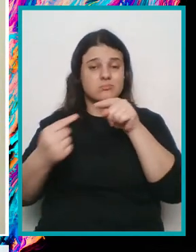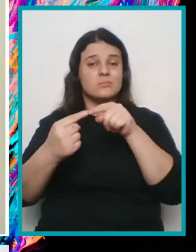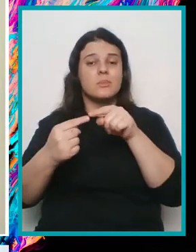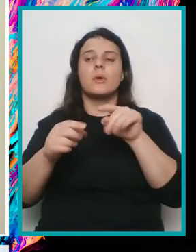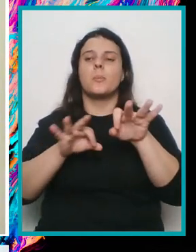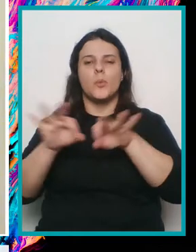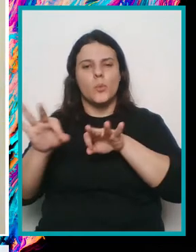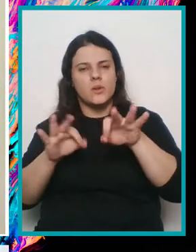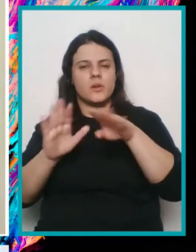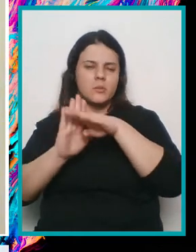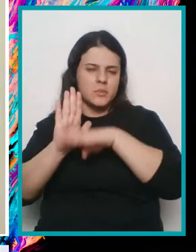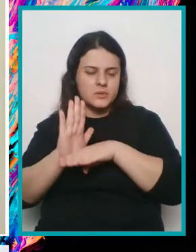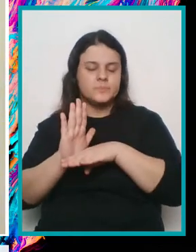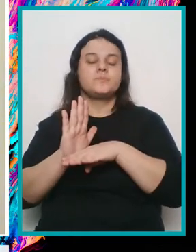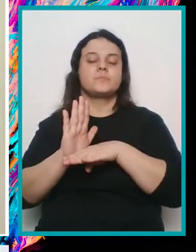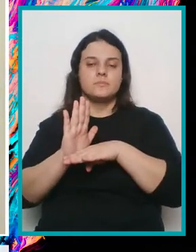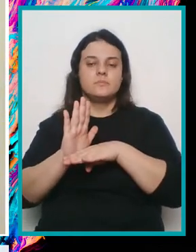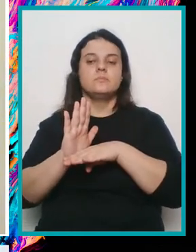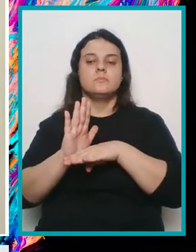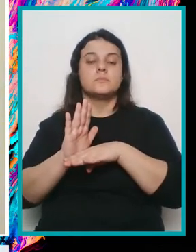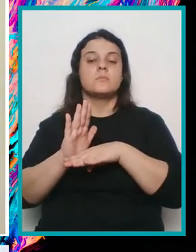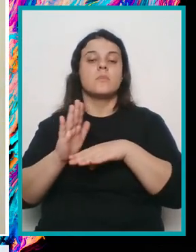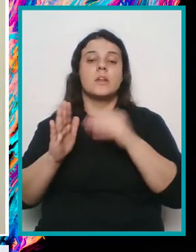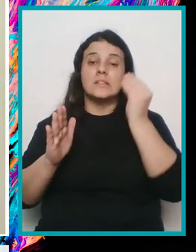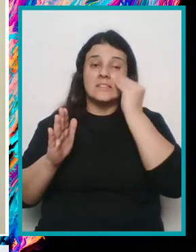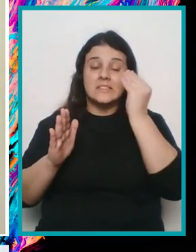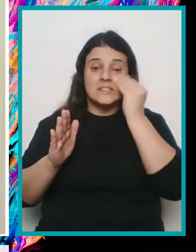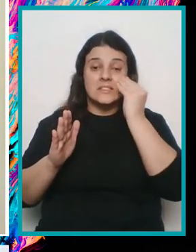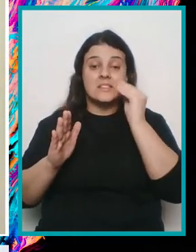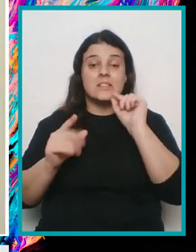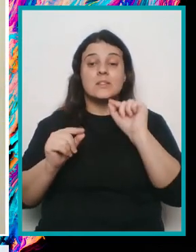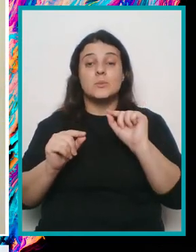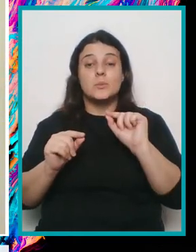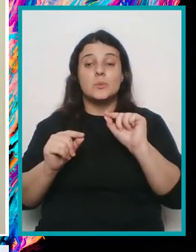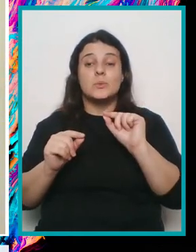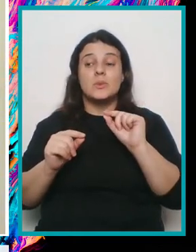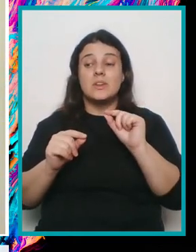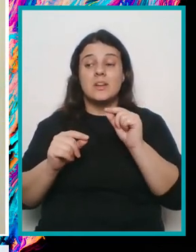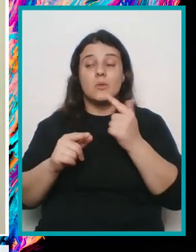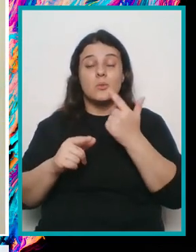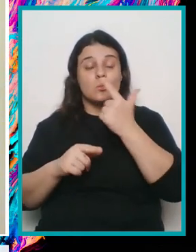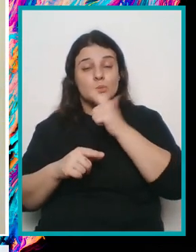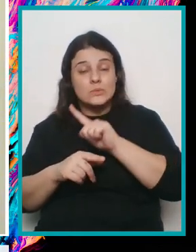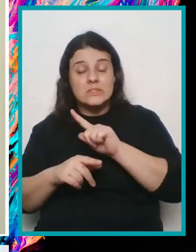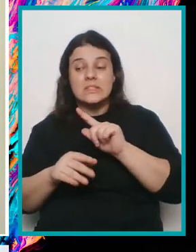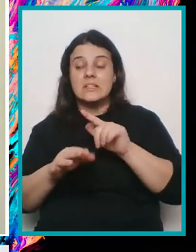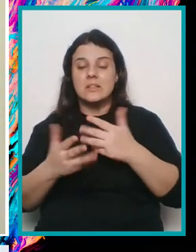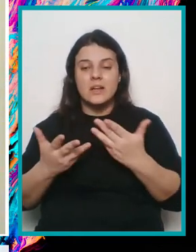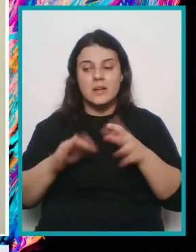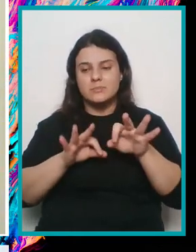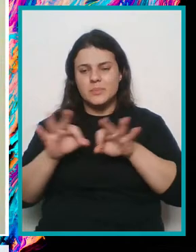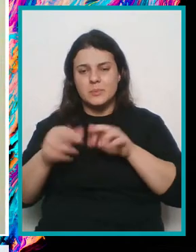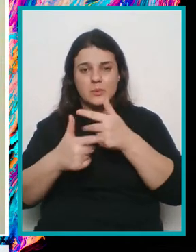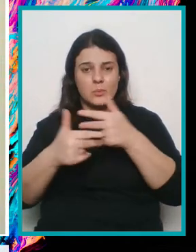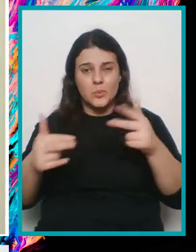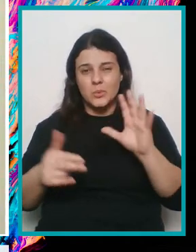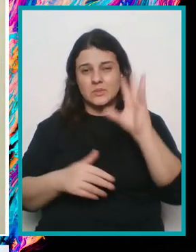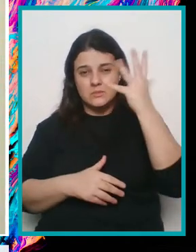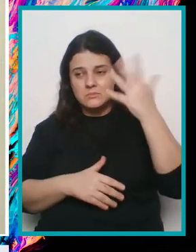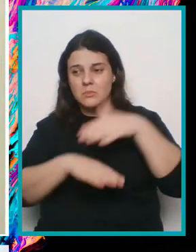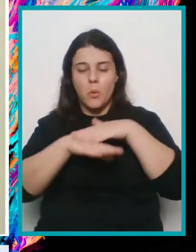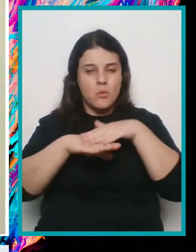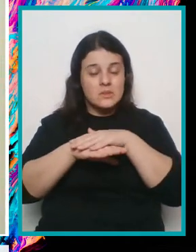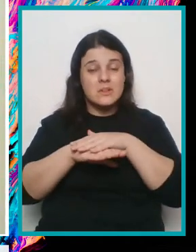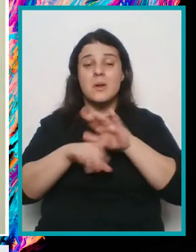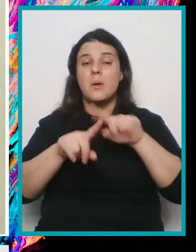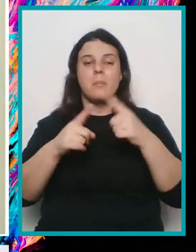not enough. These governments cannot do it by themselves. We need the